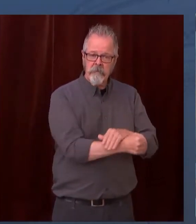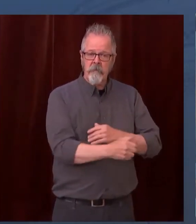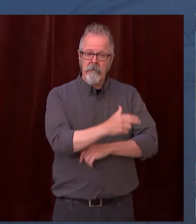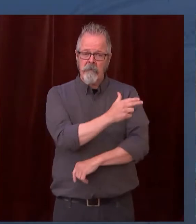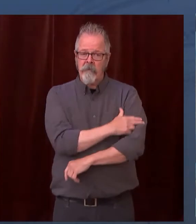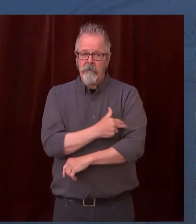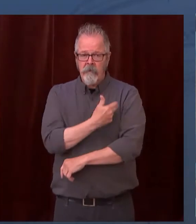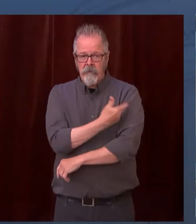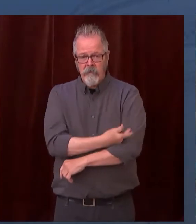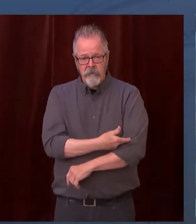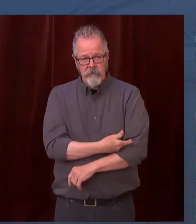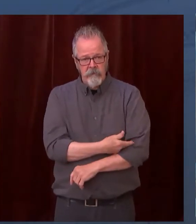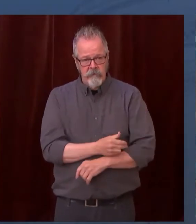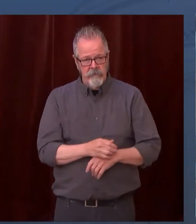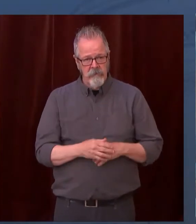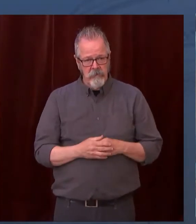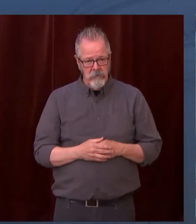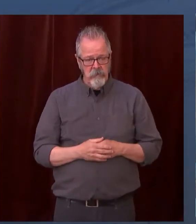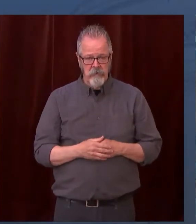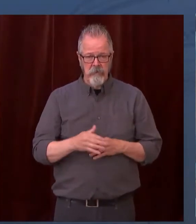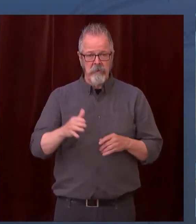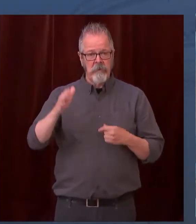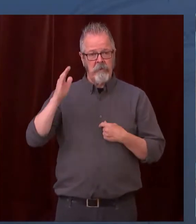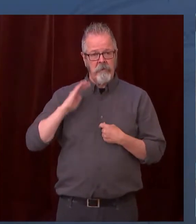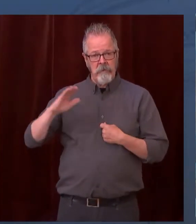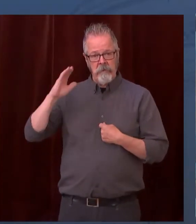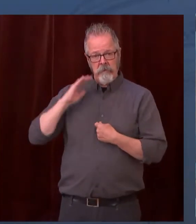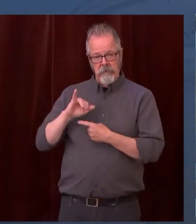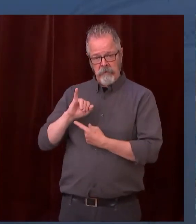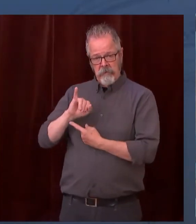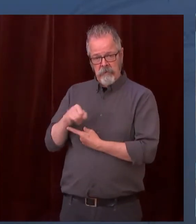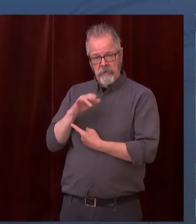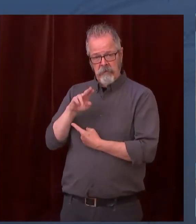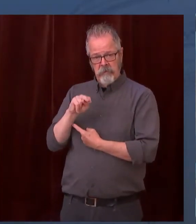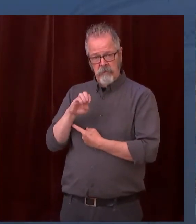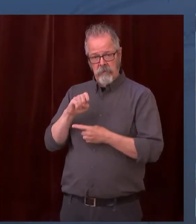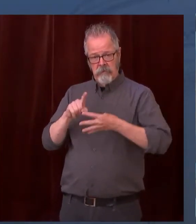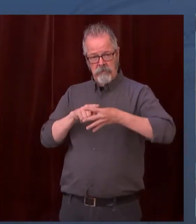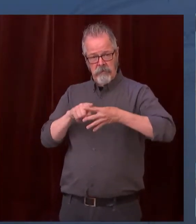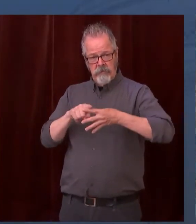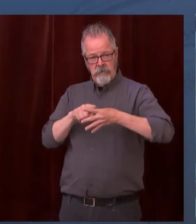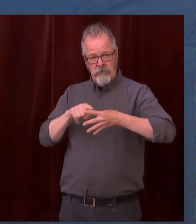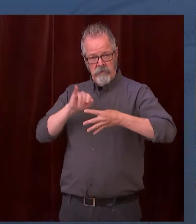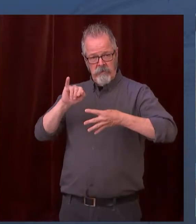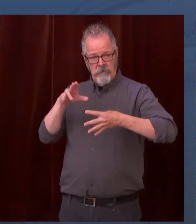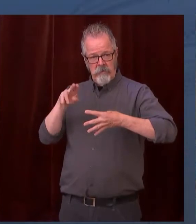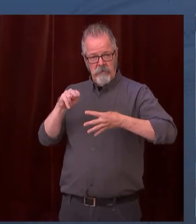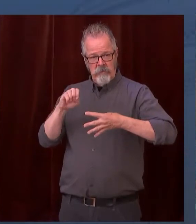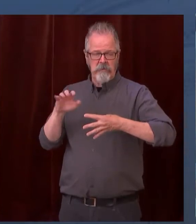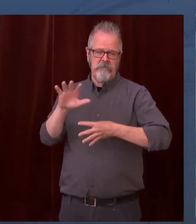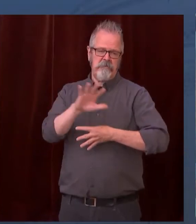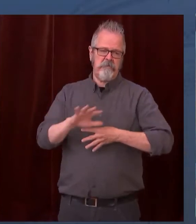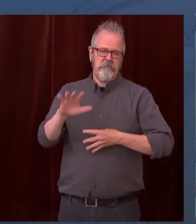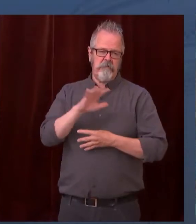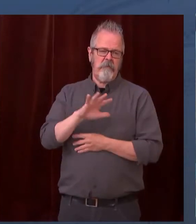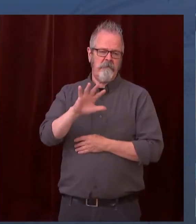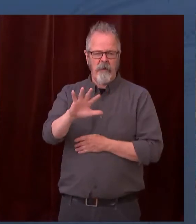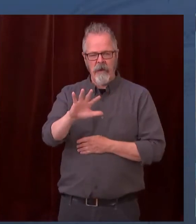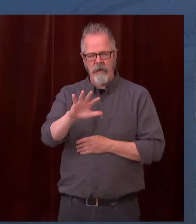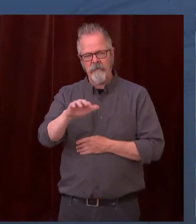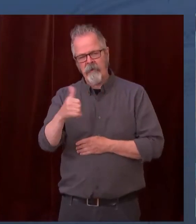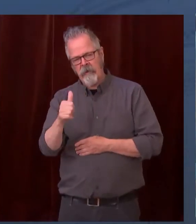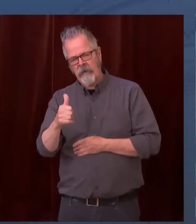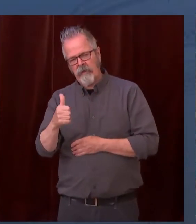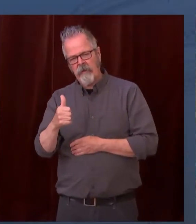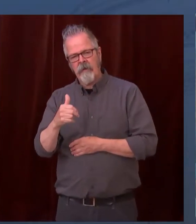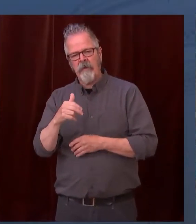COVID patients a day in early June to 28 admissions per day in late June. Now, this is concerning because it takes